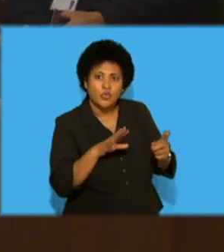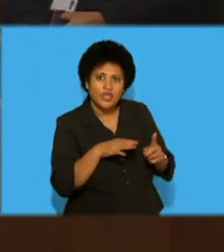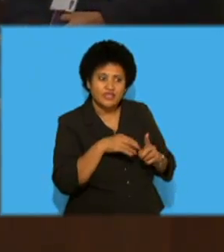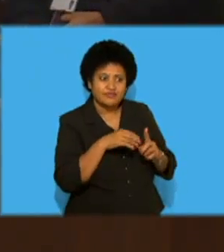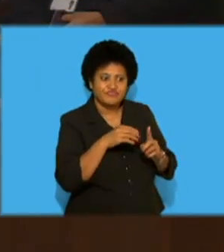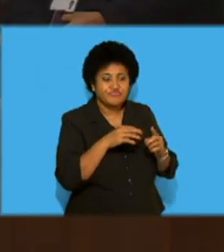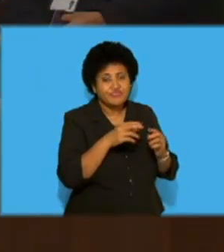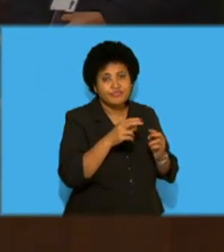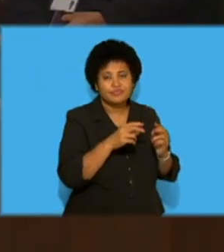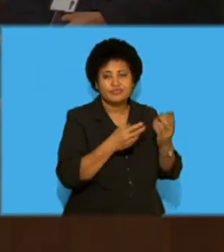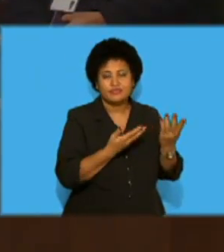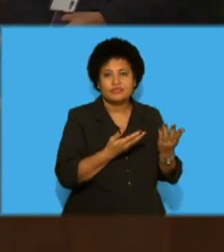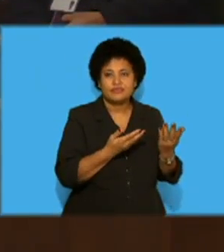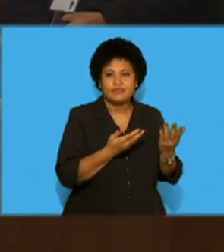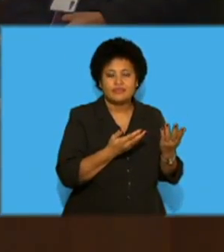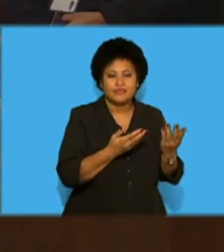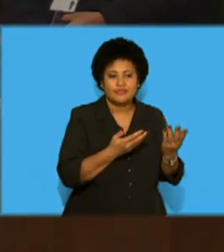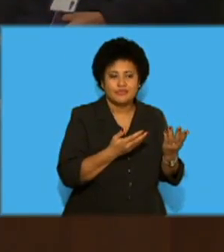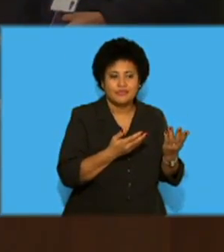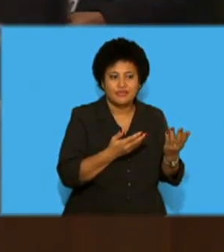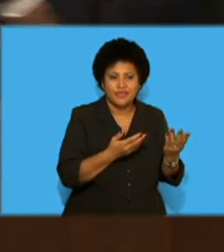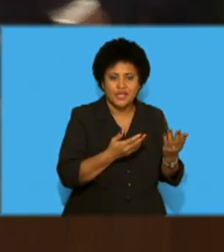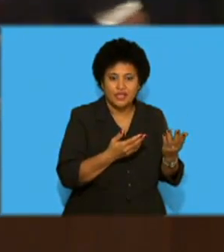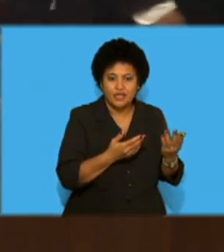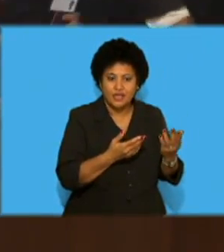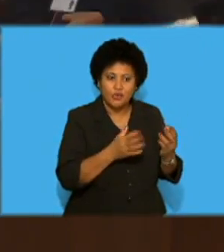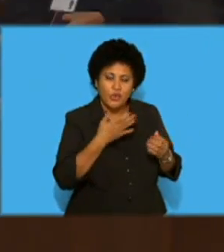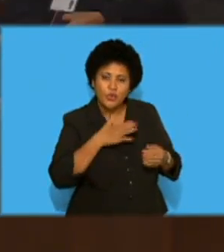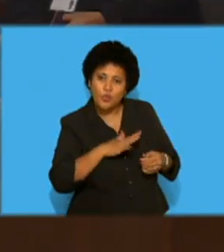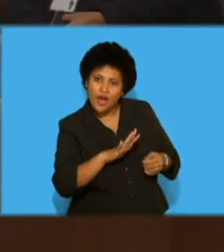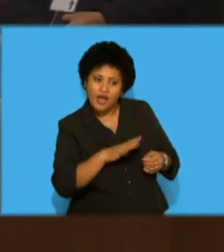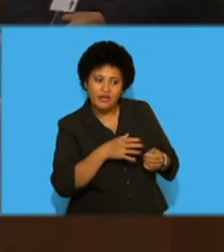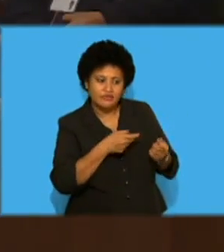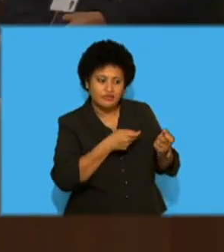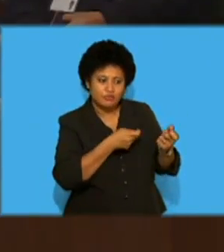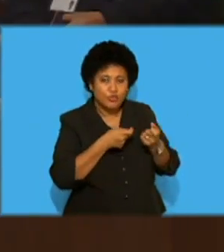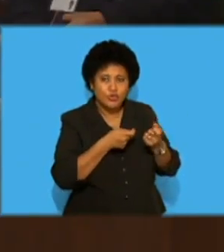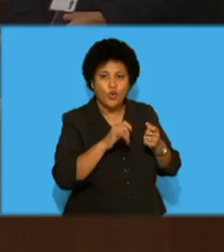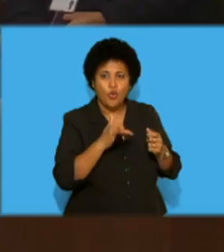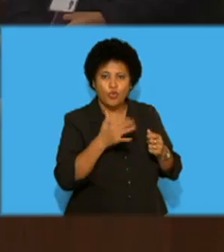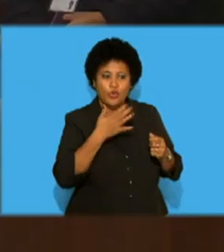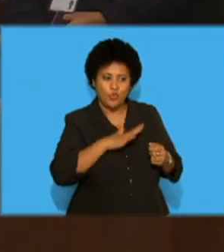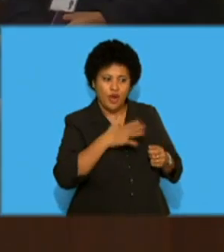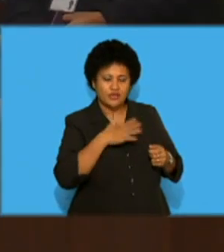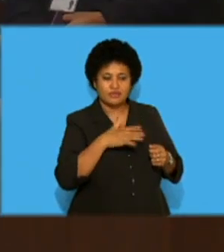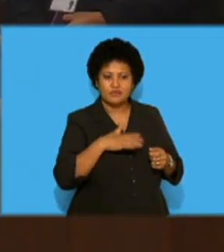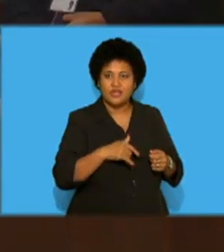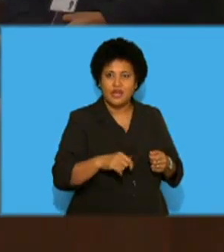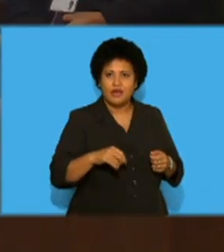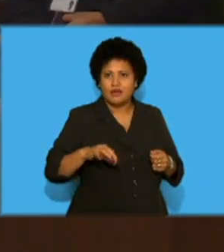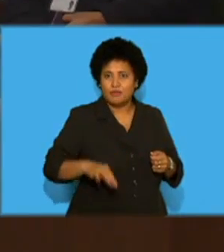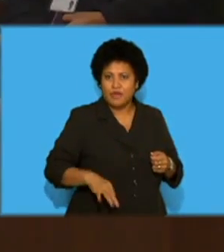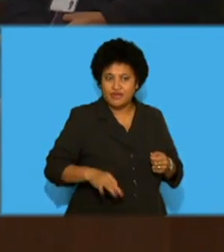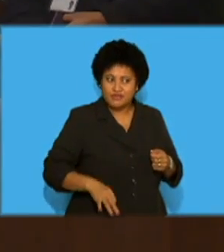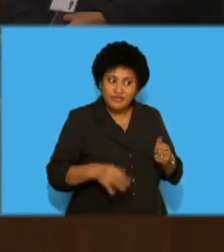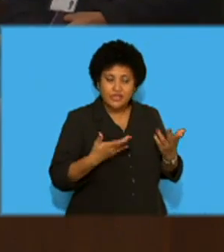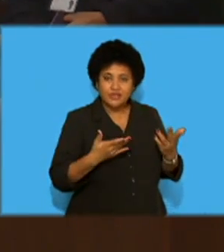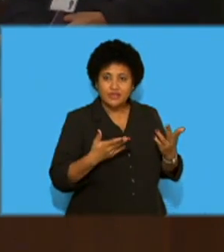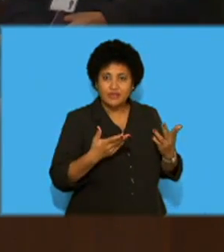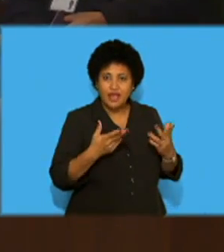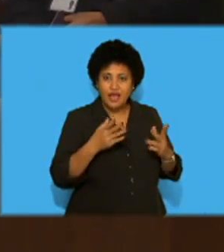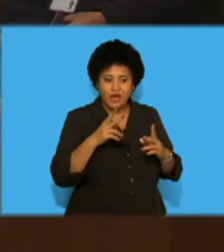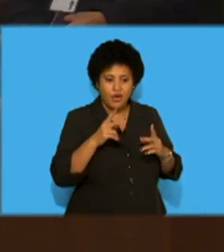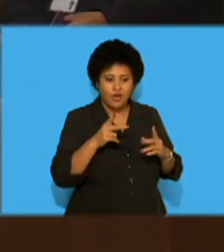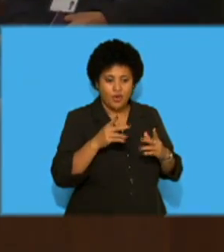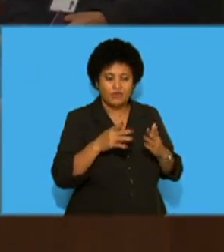said it, are we building our political careers on the ill fate of the farmers? This